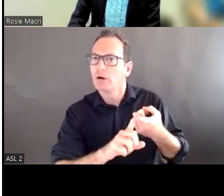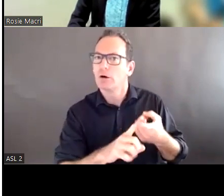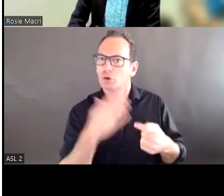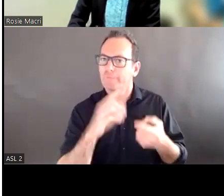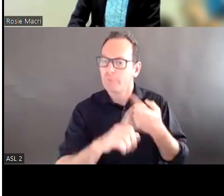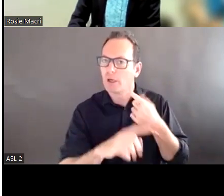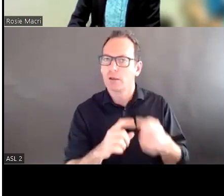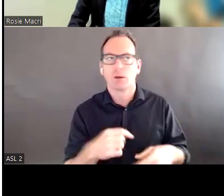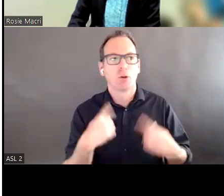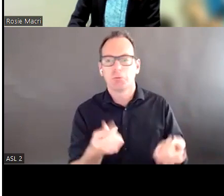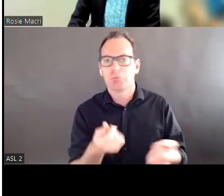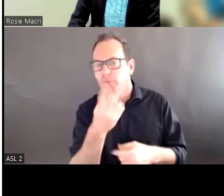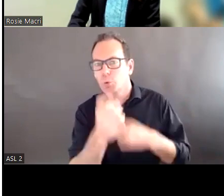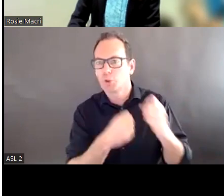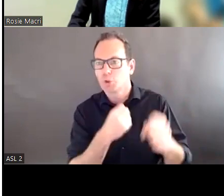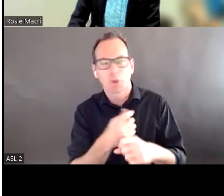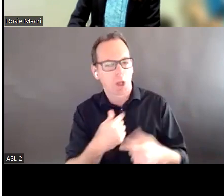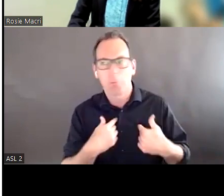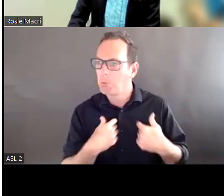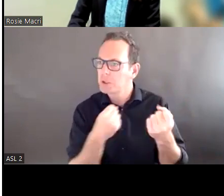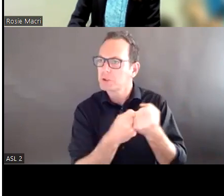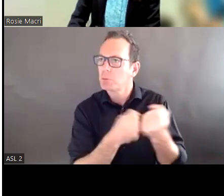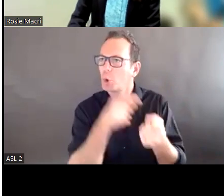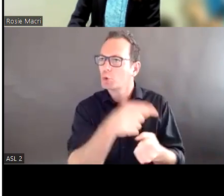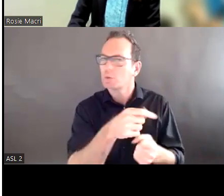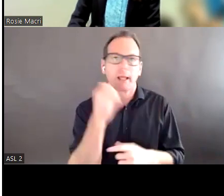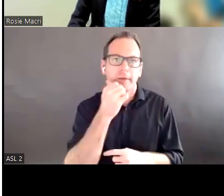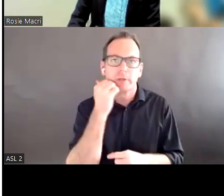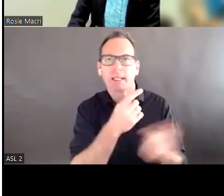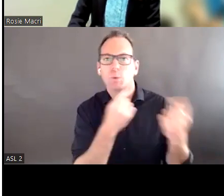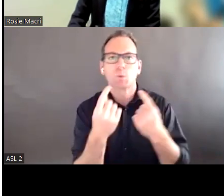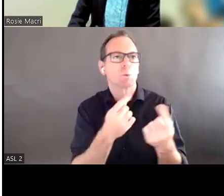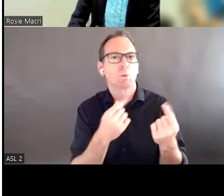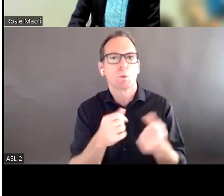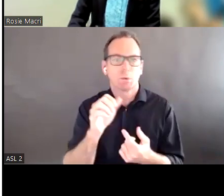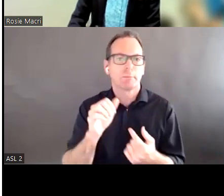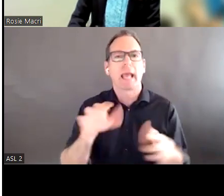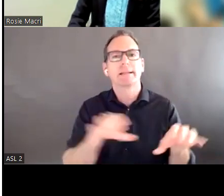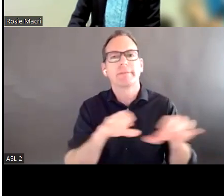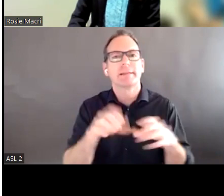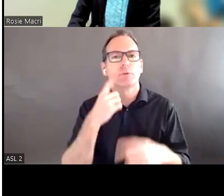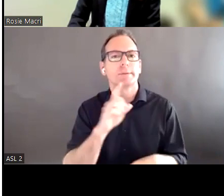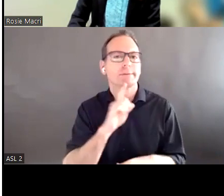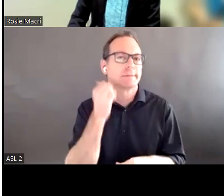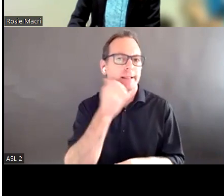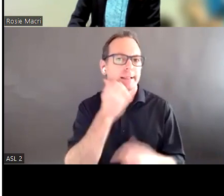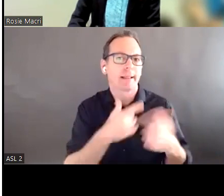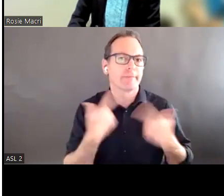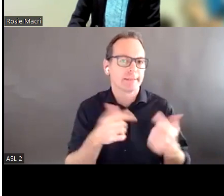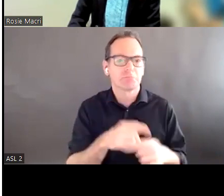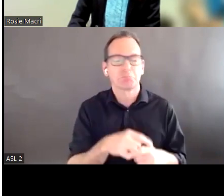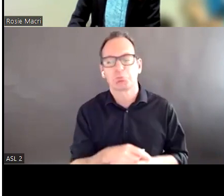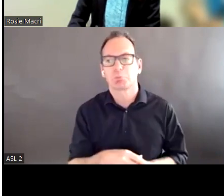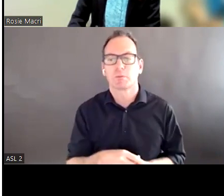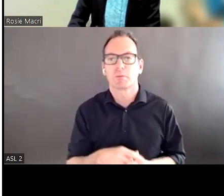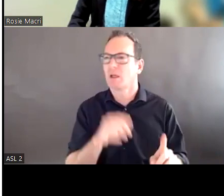a few years, and he helps her with her activities of daily living. He also shares that, Anne has had